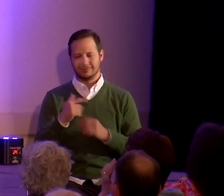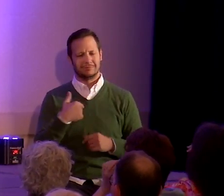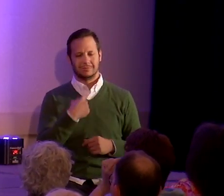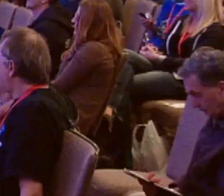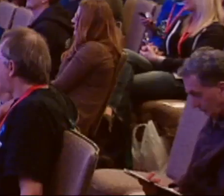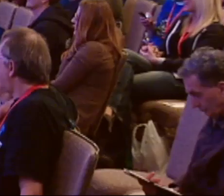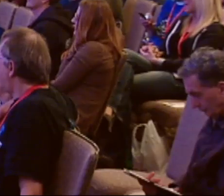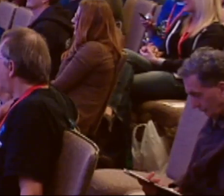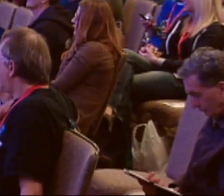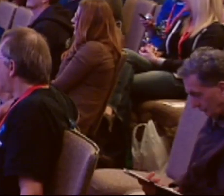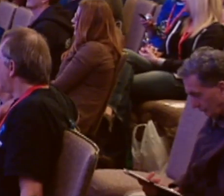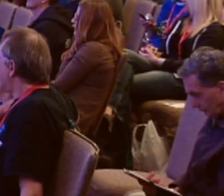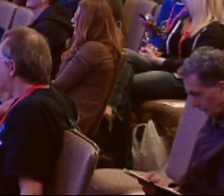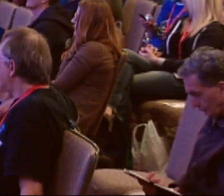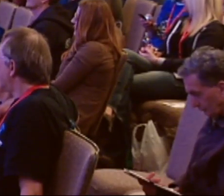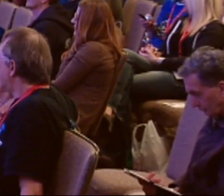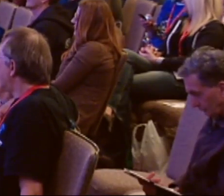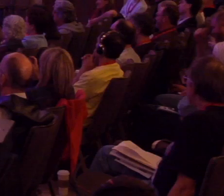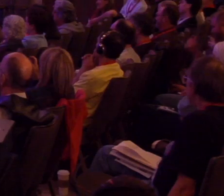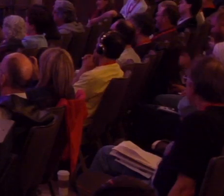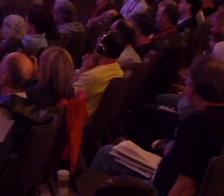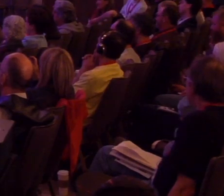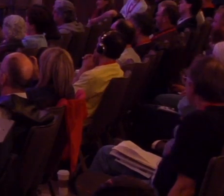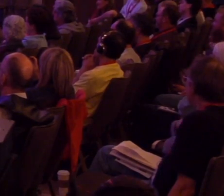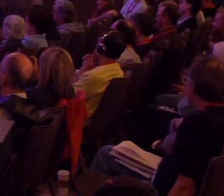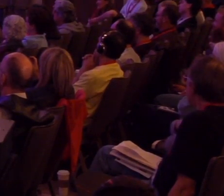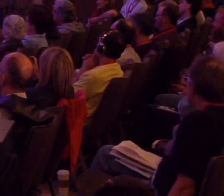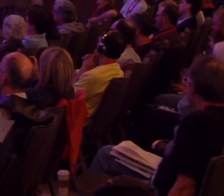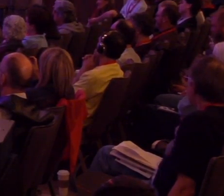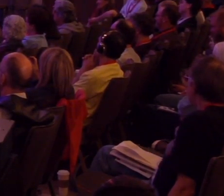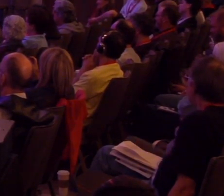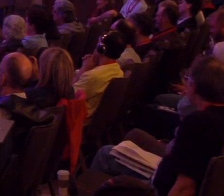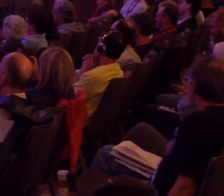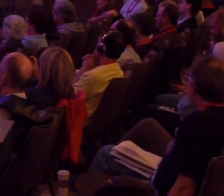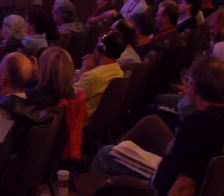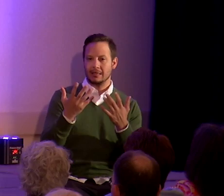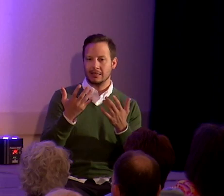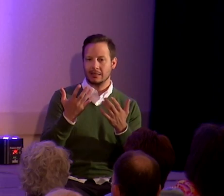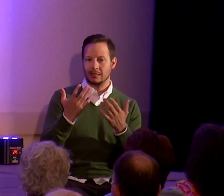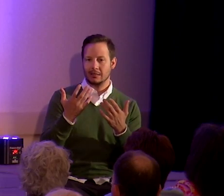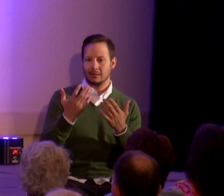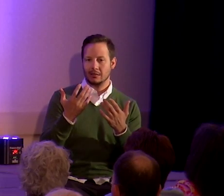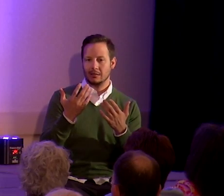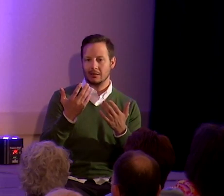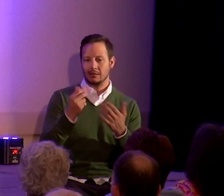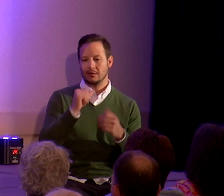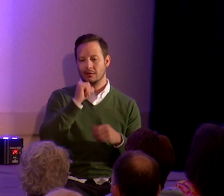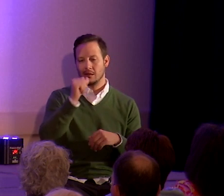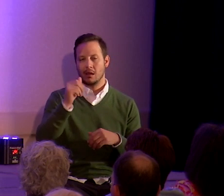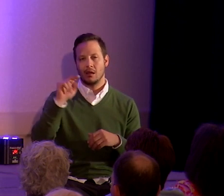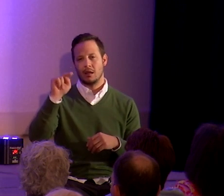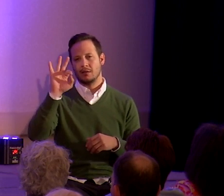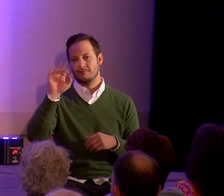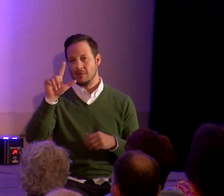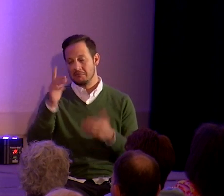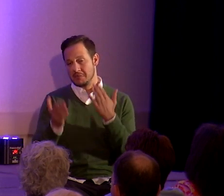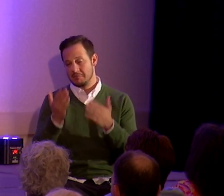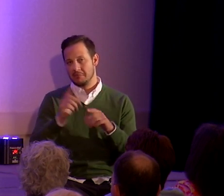But have you been in that situation? I mean, there are a number of... You know, perhaps not at the NFL level, but